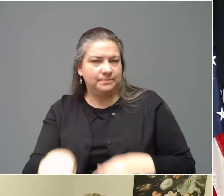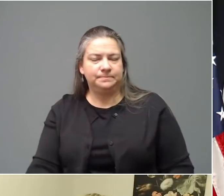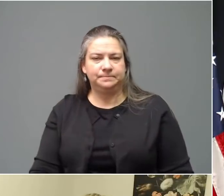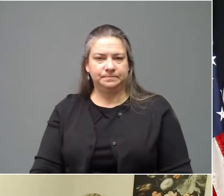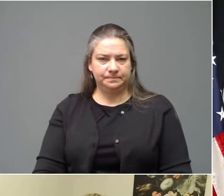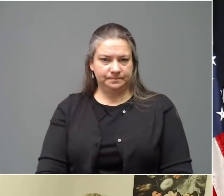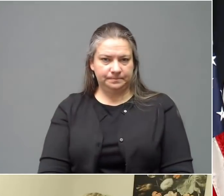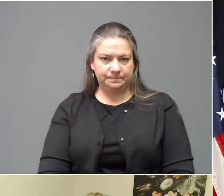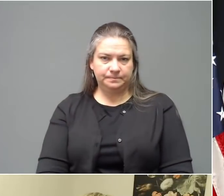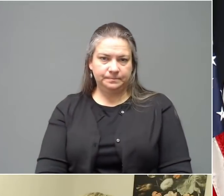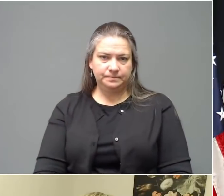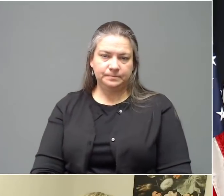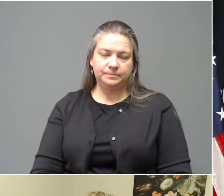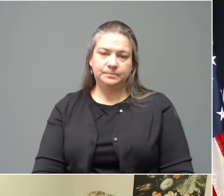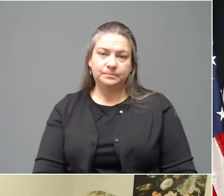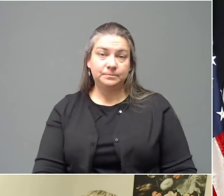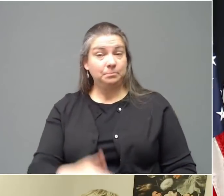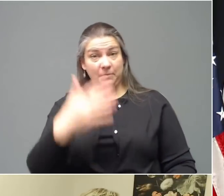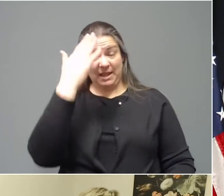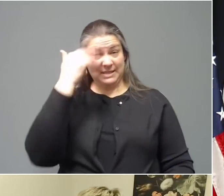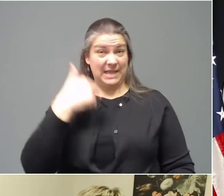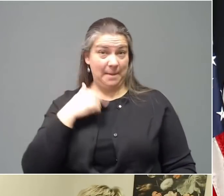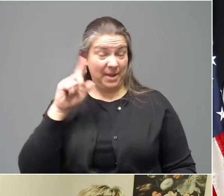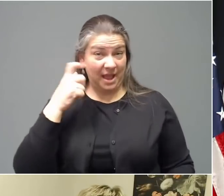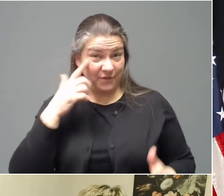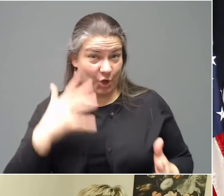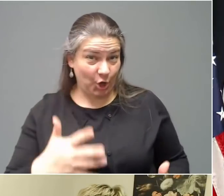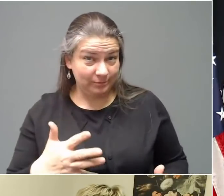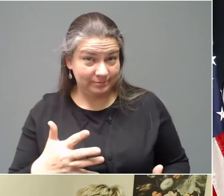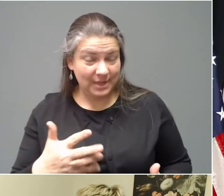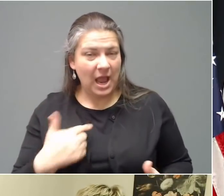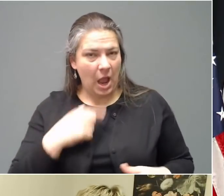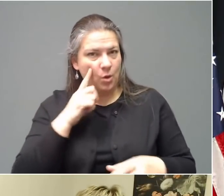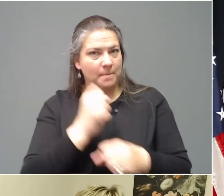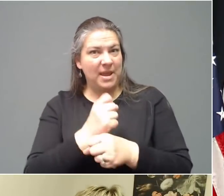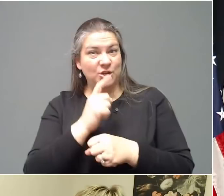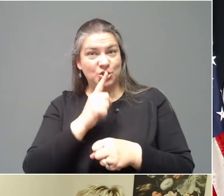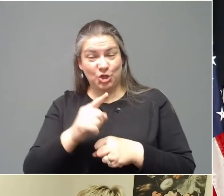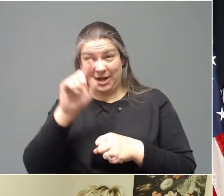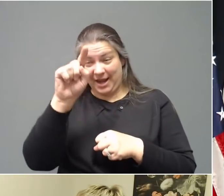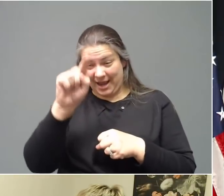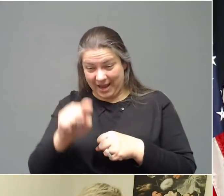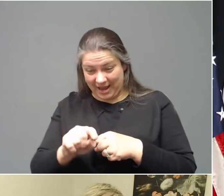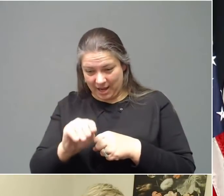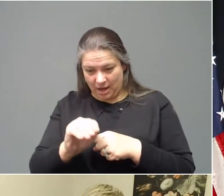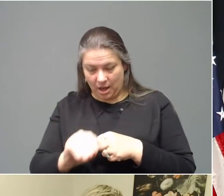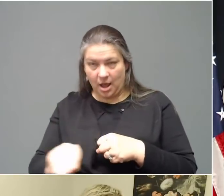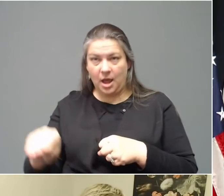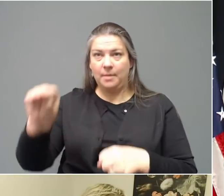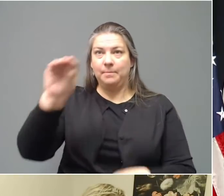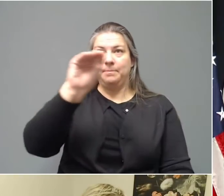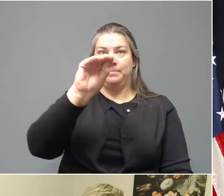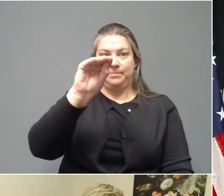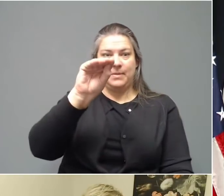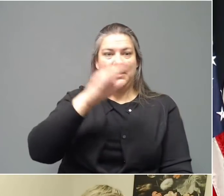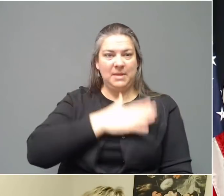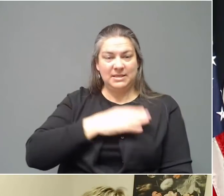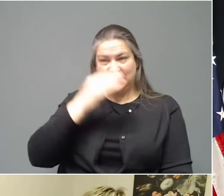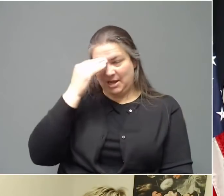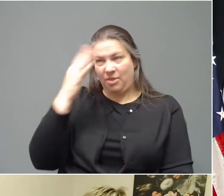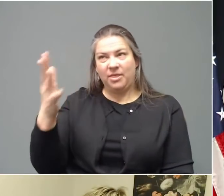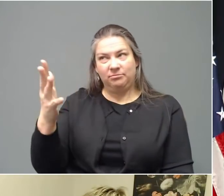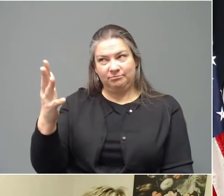And given that I'm governor, I'm going to make sure that that's put on the top of that page, Amy, if you will convey that. And let's make sure we also put